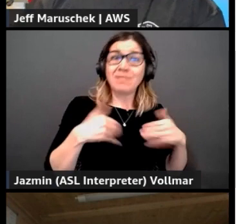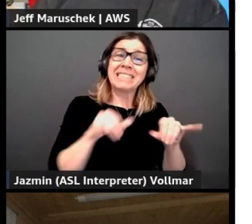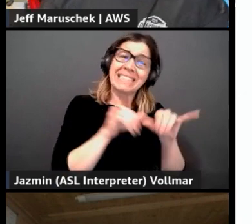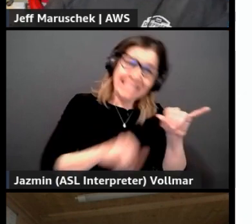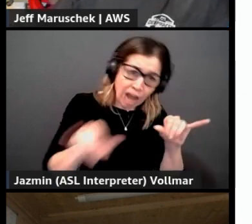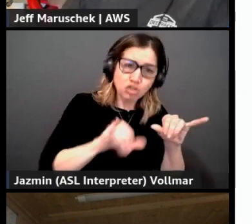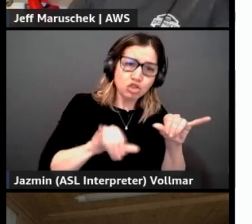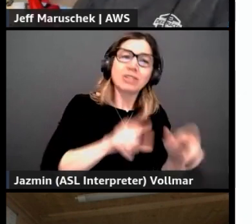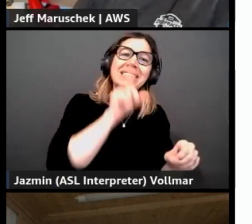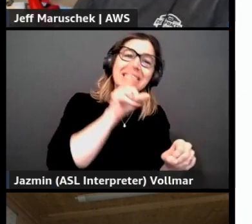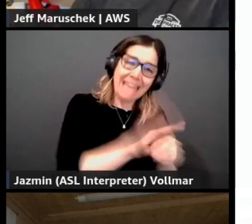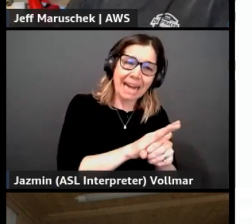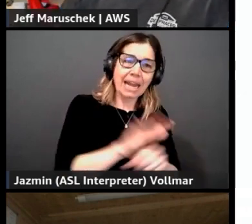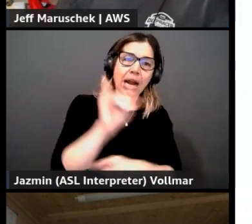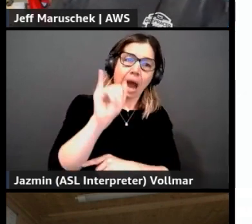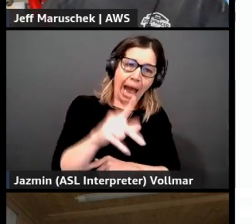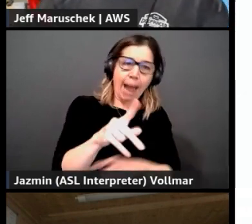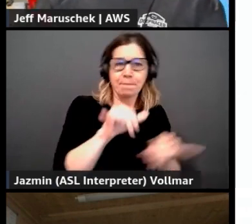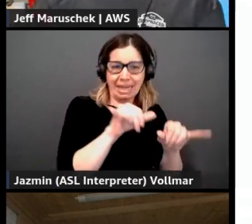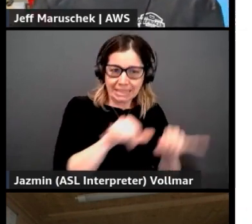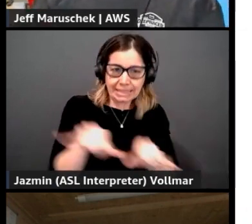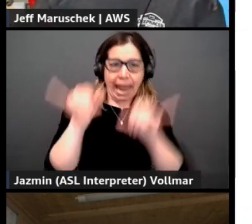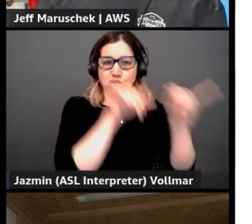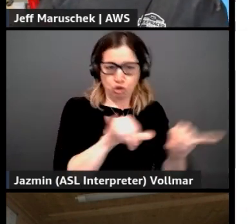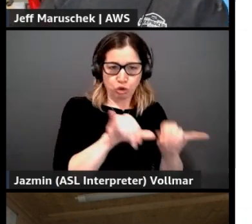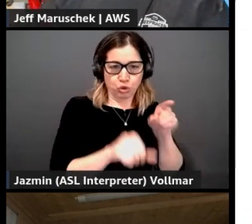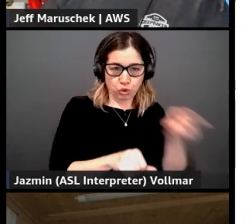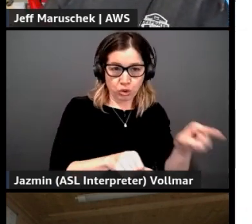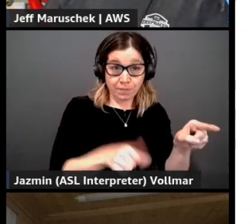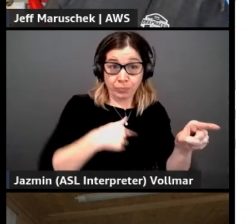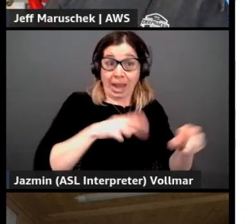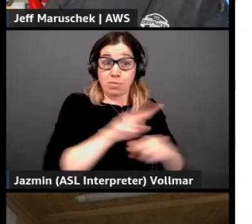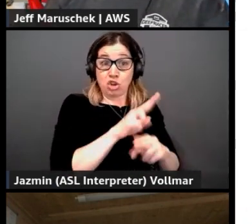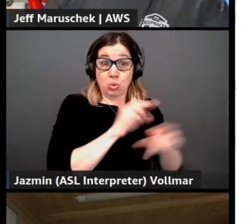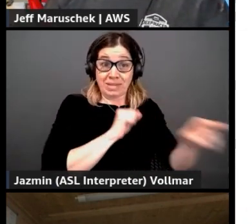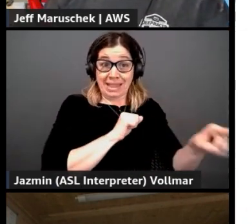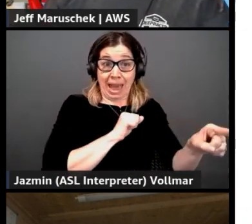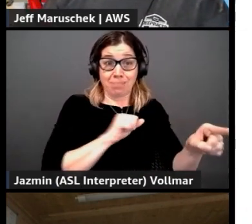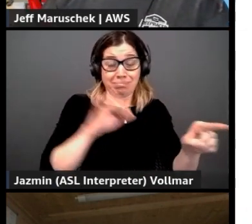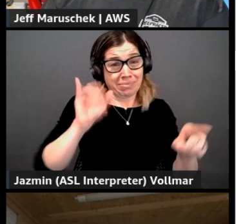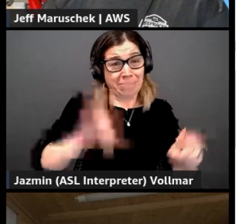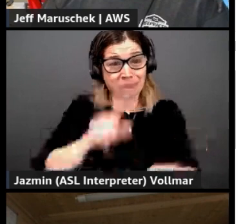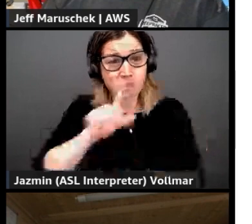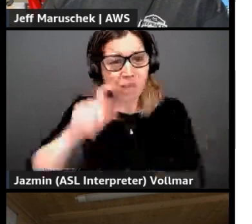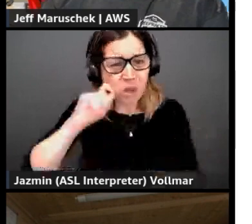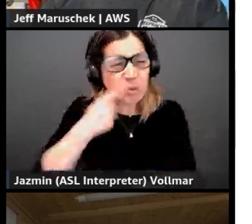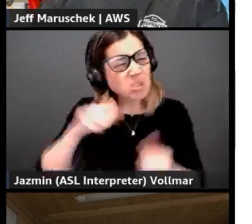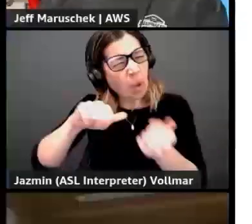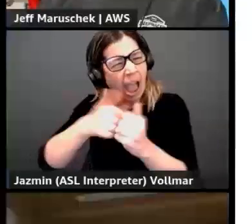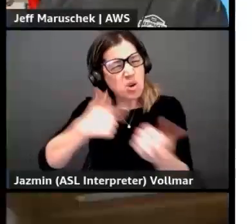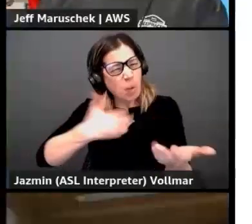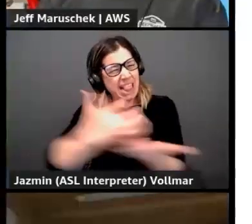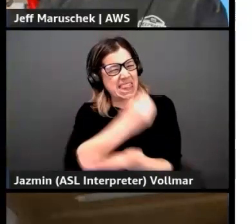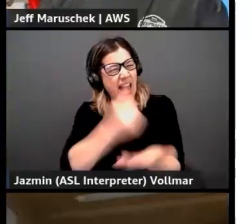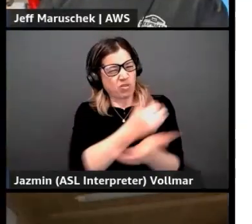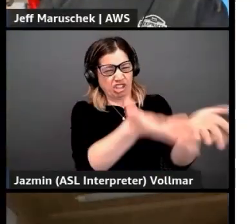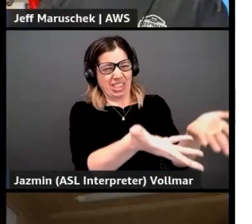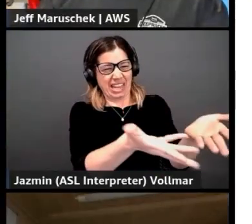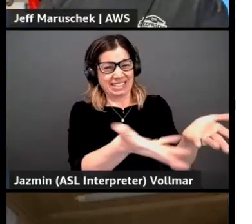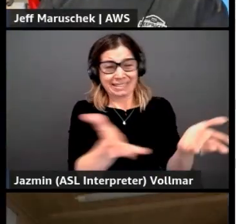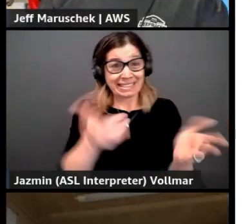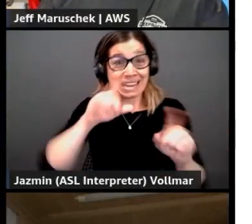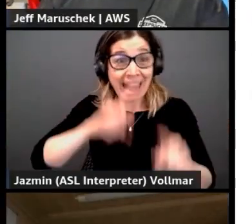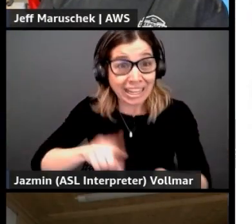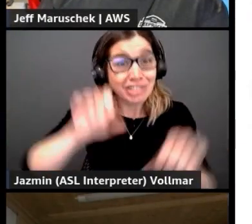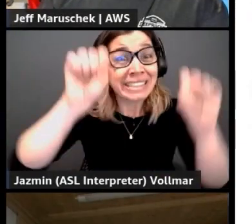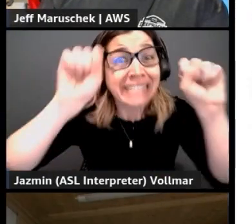Oh yeah, right. I'm using them, and this is really cool. So what can I do to can I leverage this? Okay, and the answer is yes,